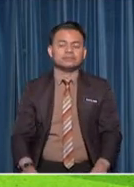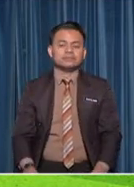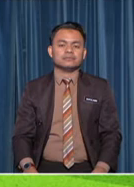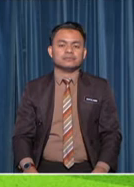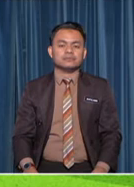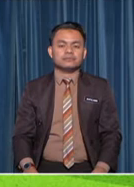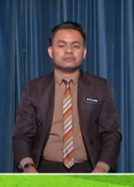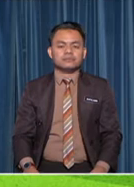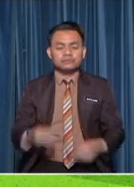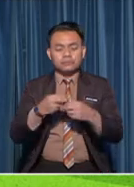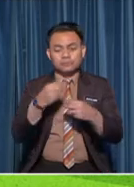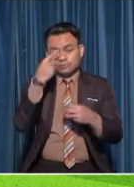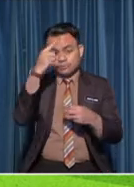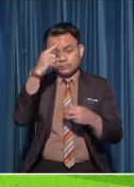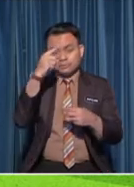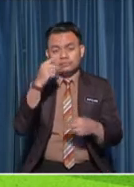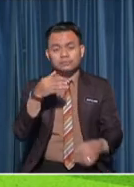the food.